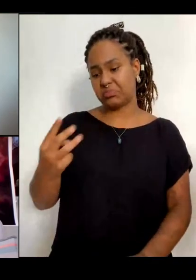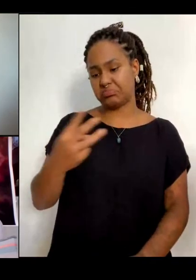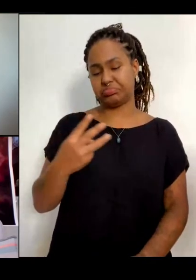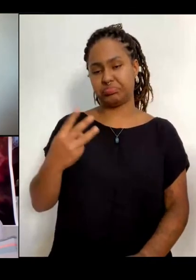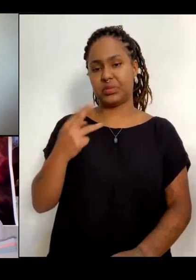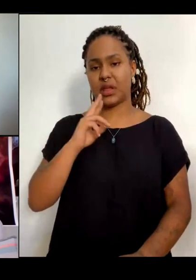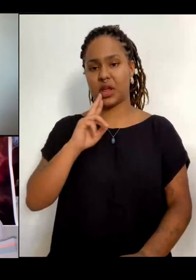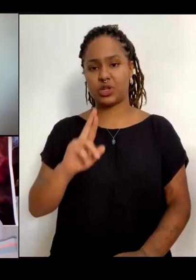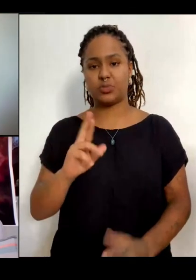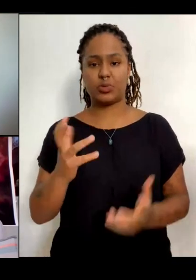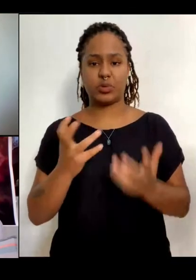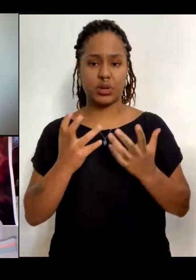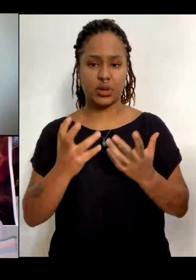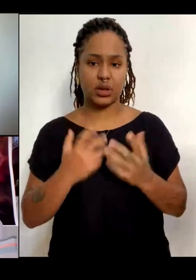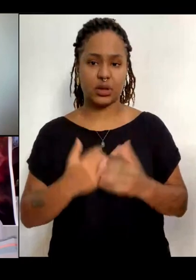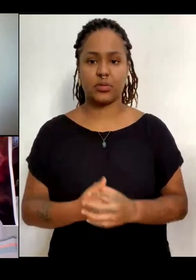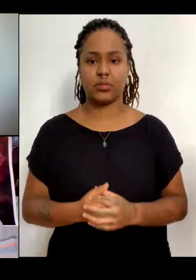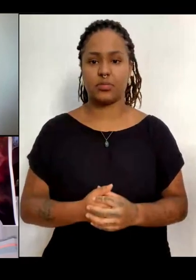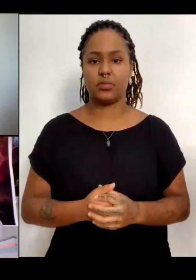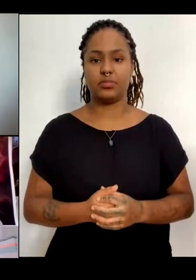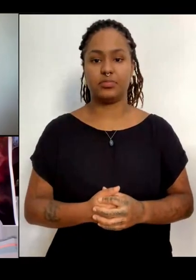um foreign